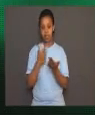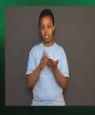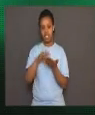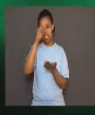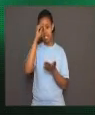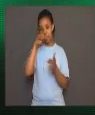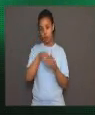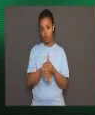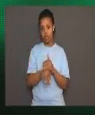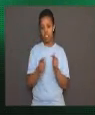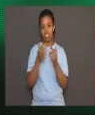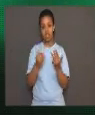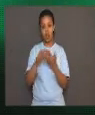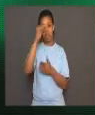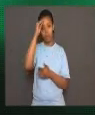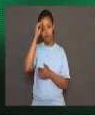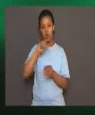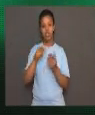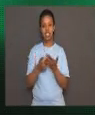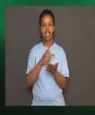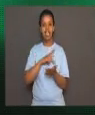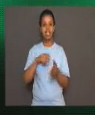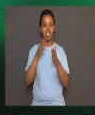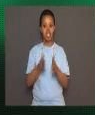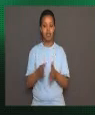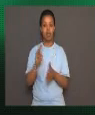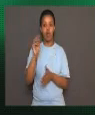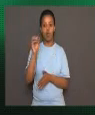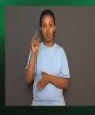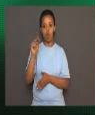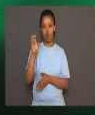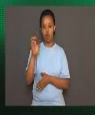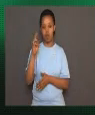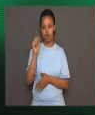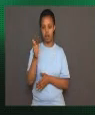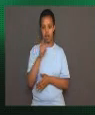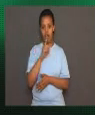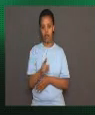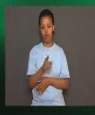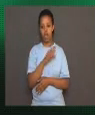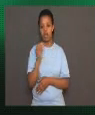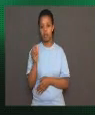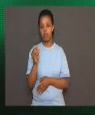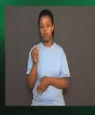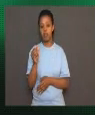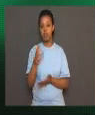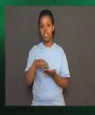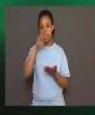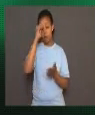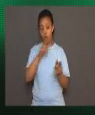lesson, we have learned about the kingdom Monera. We have learned that it